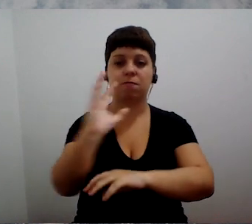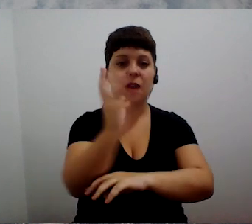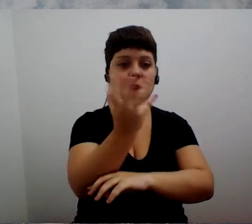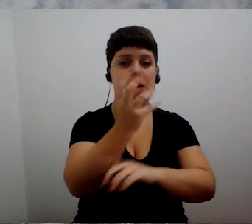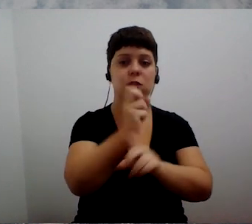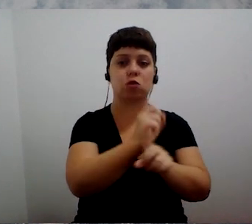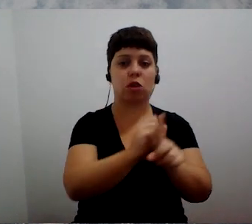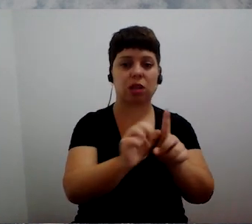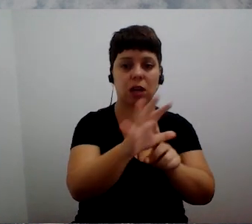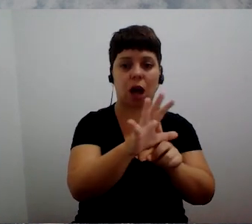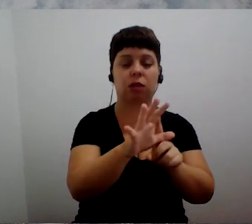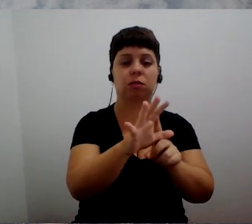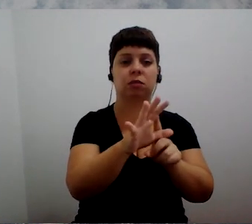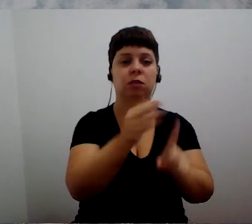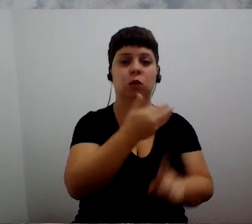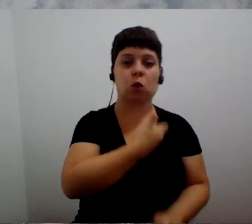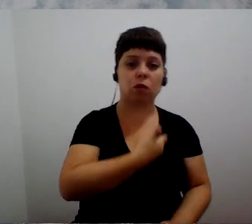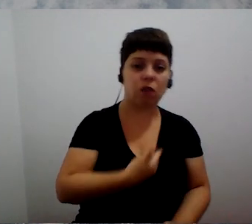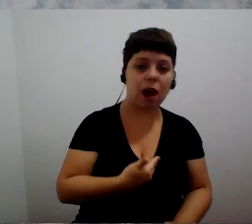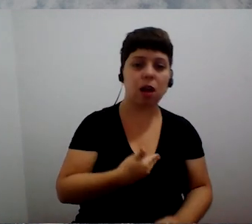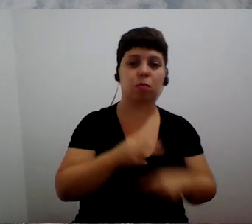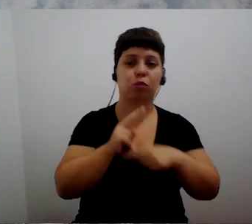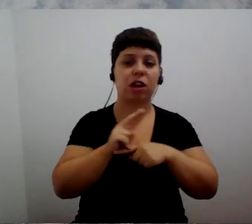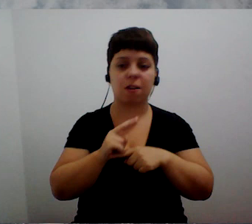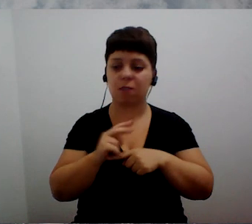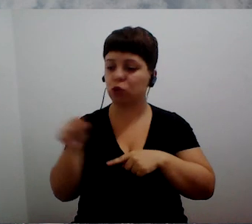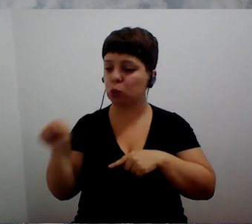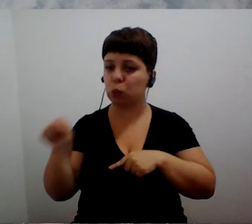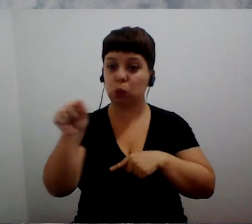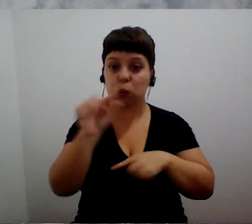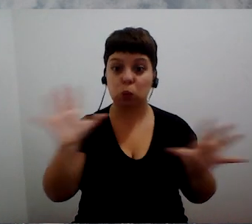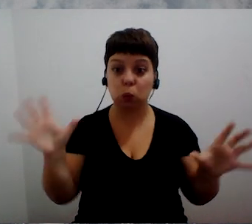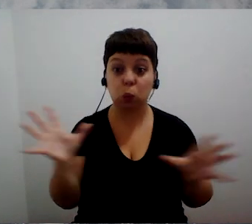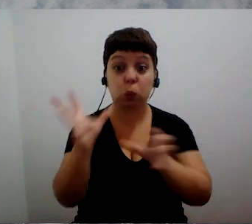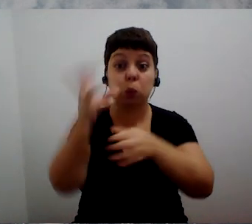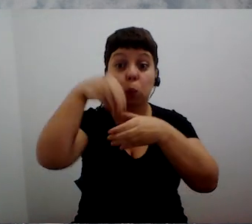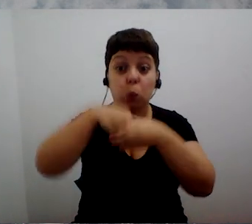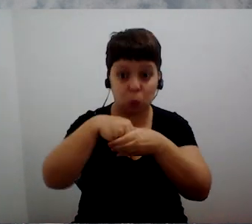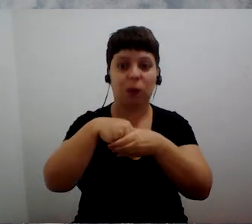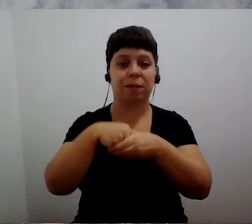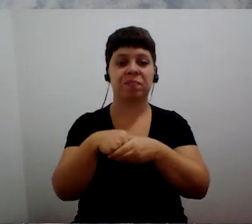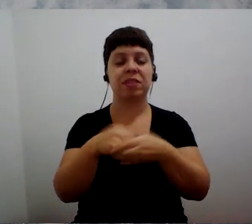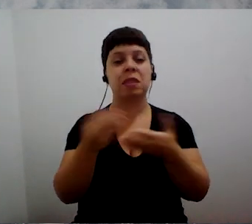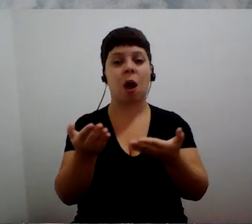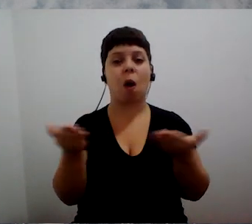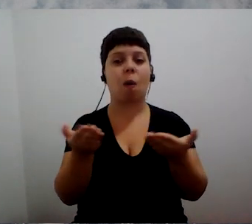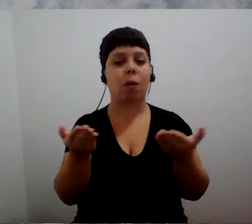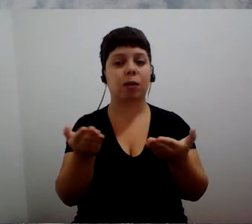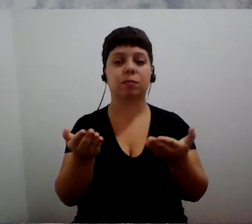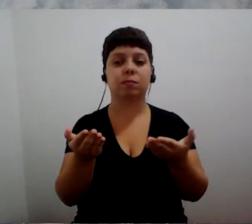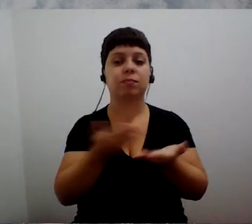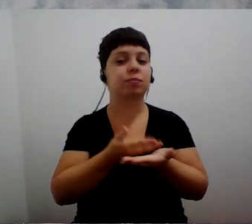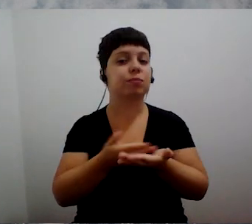these parts we have in the society, the industry, the environment, society, income, preservation,